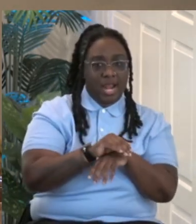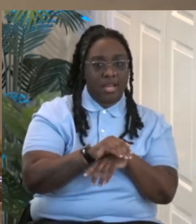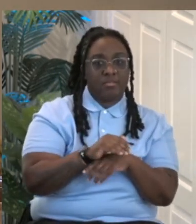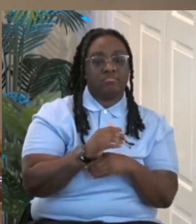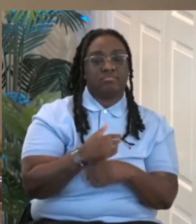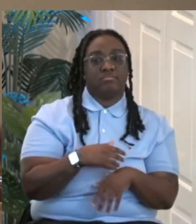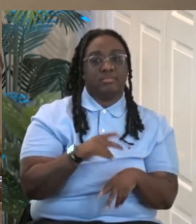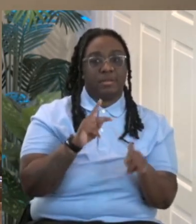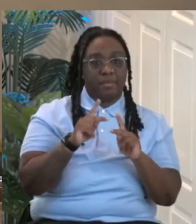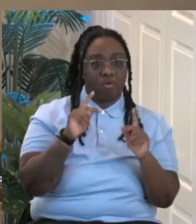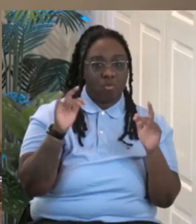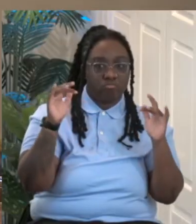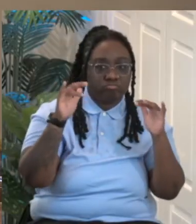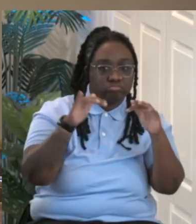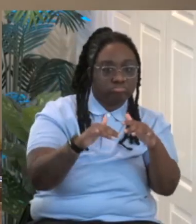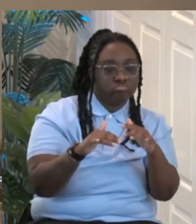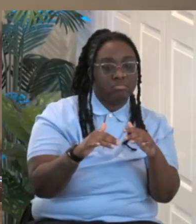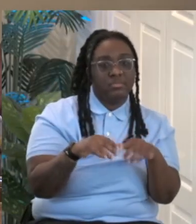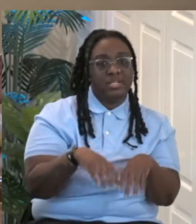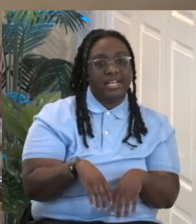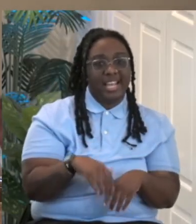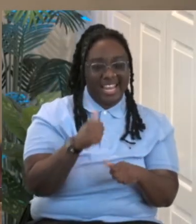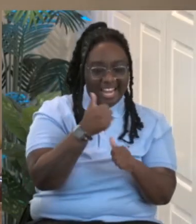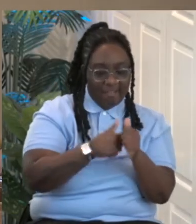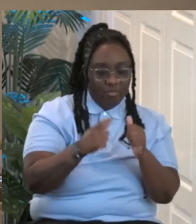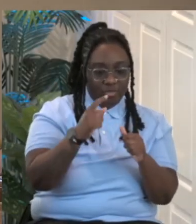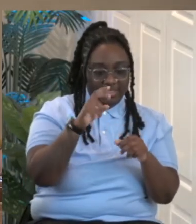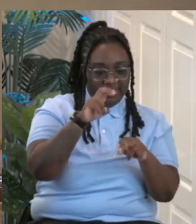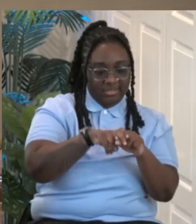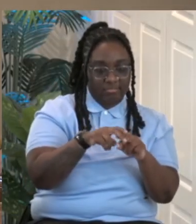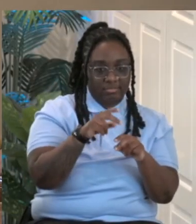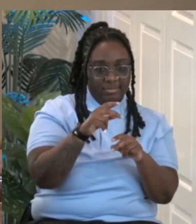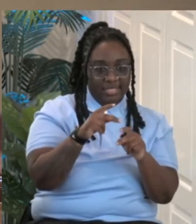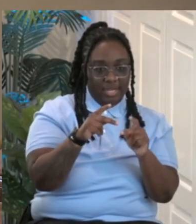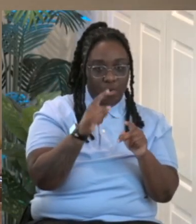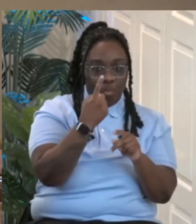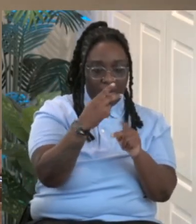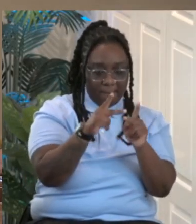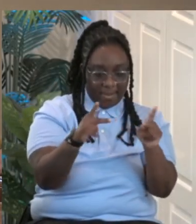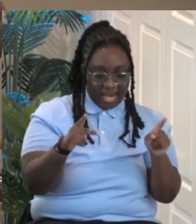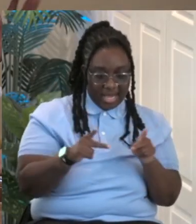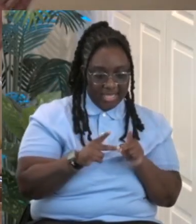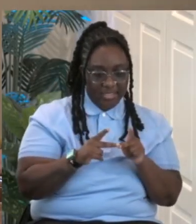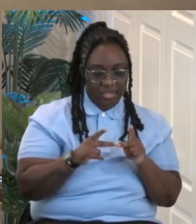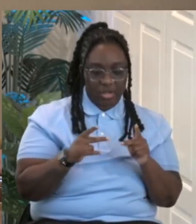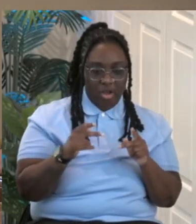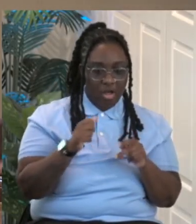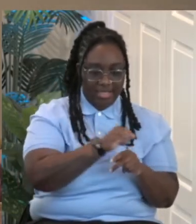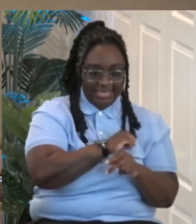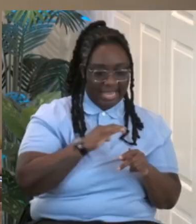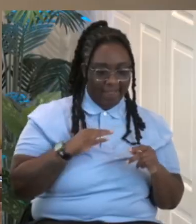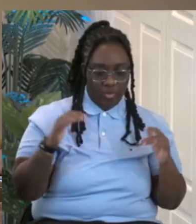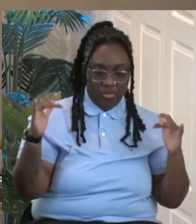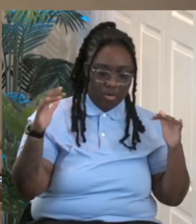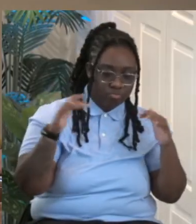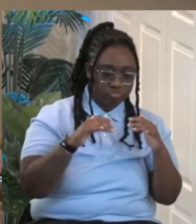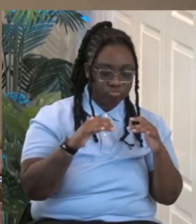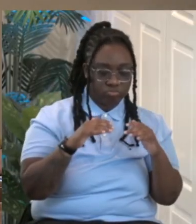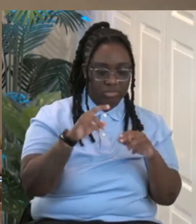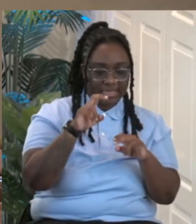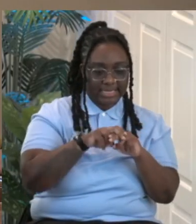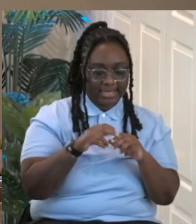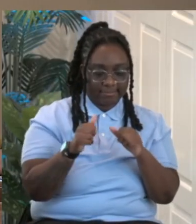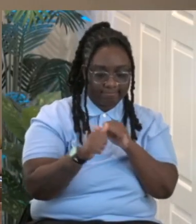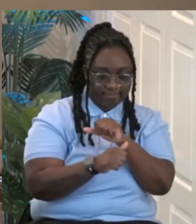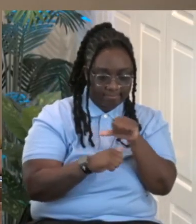conference leaders or people who are there to learn, or the staff. We all sat together and